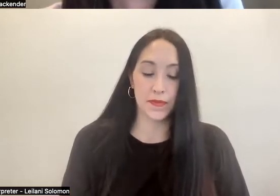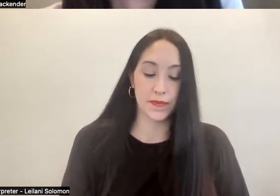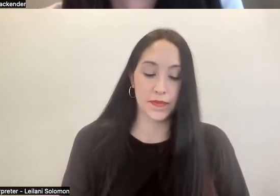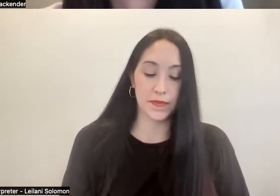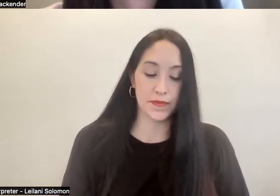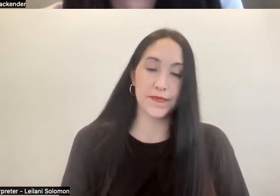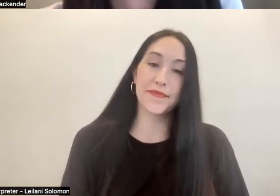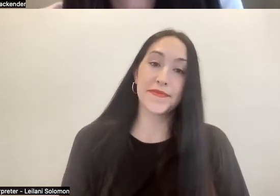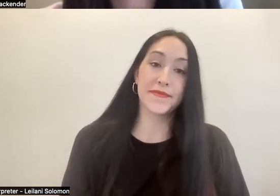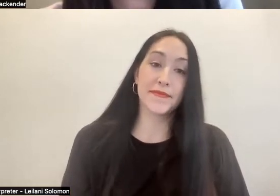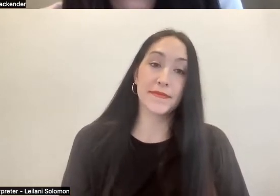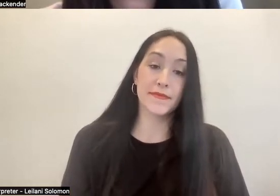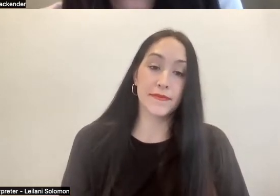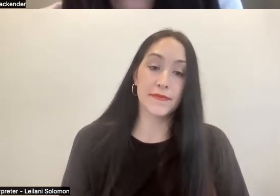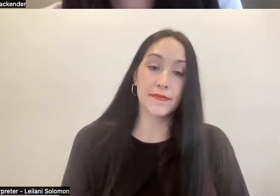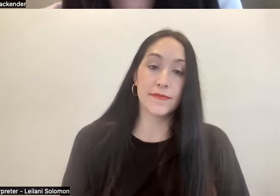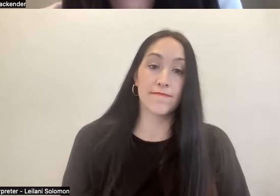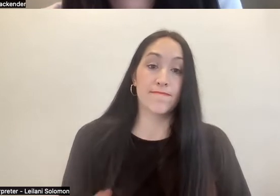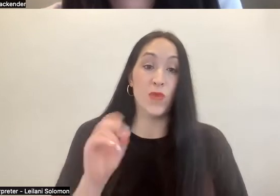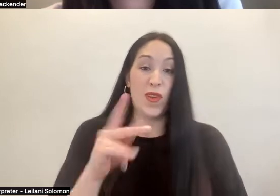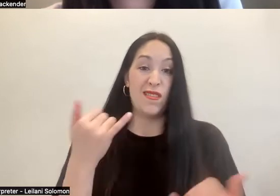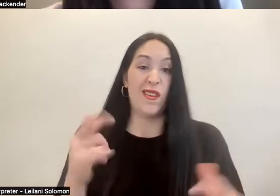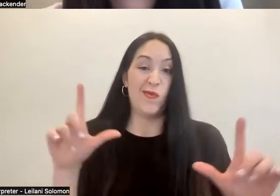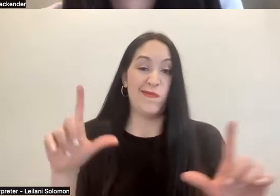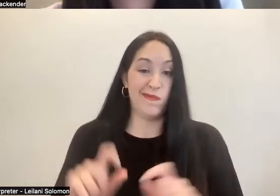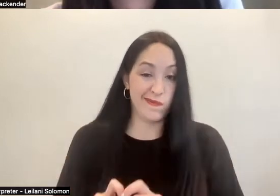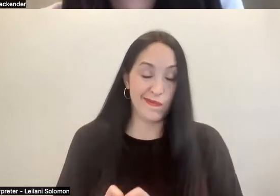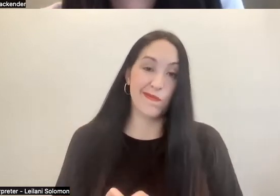All right, we're going to go ahead and close that poll.